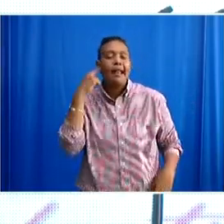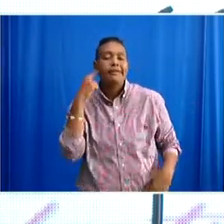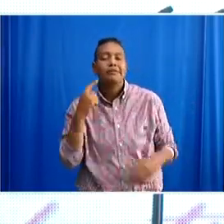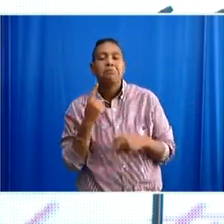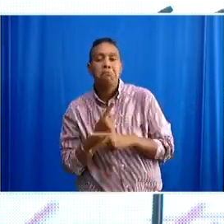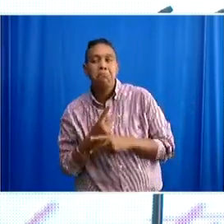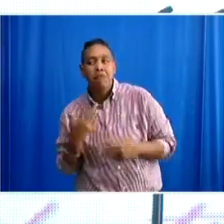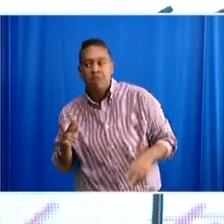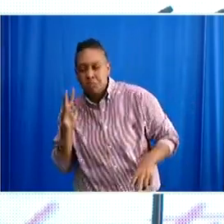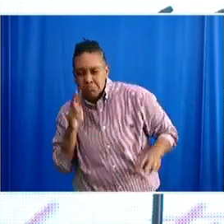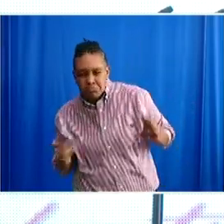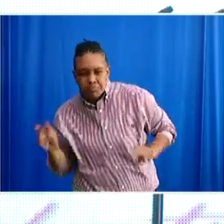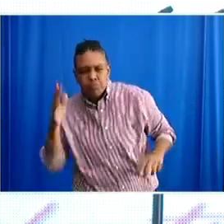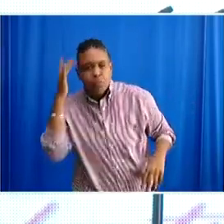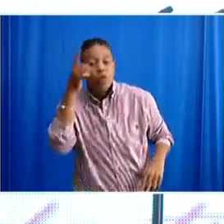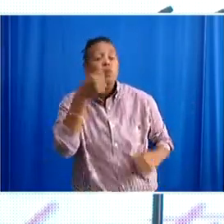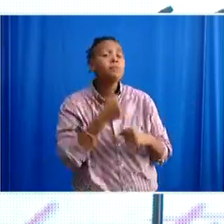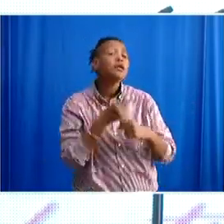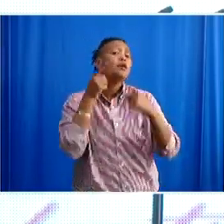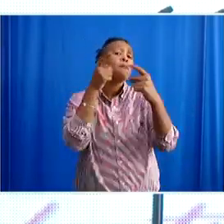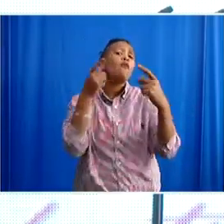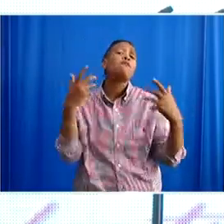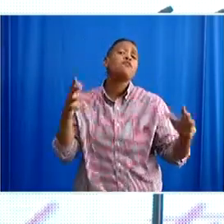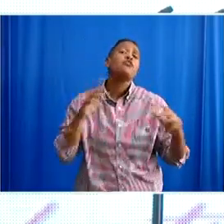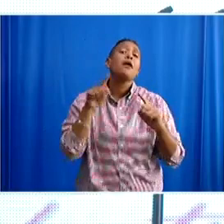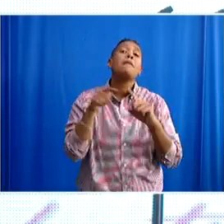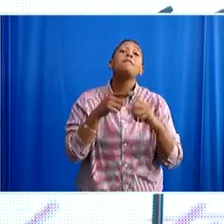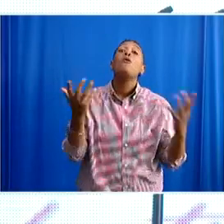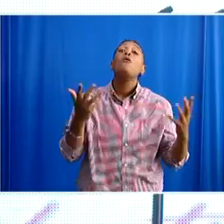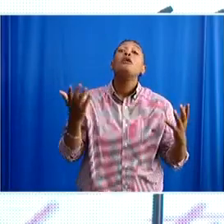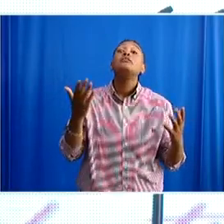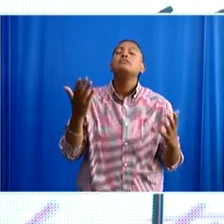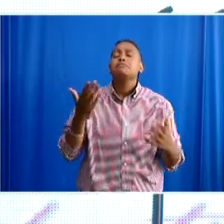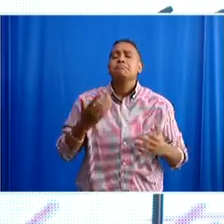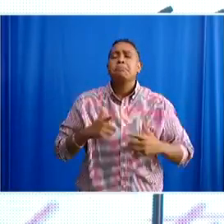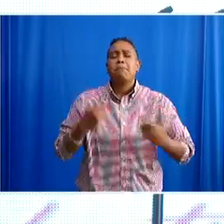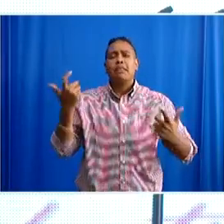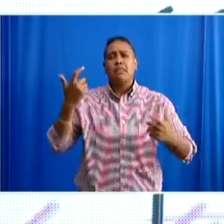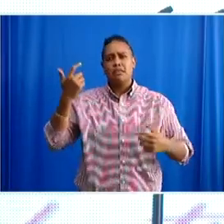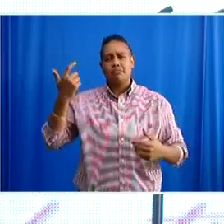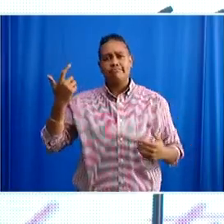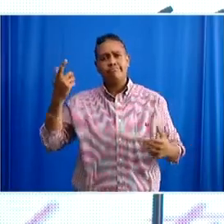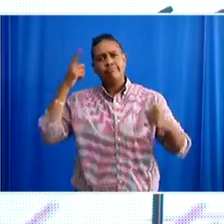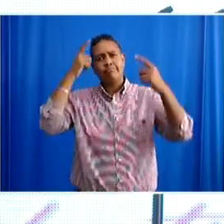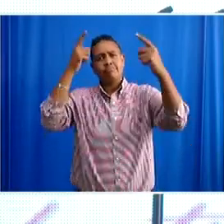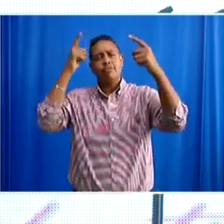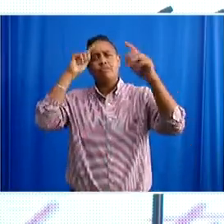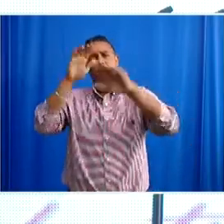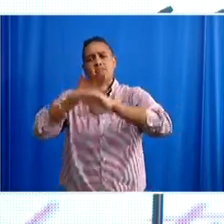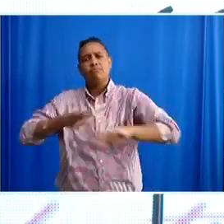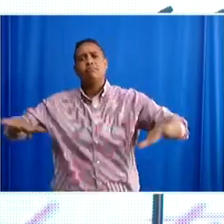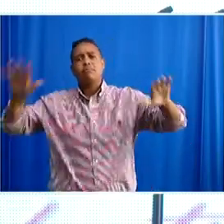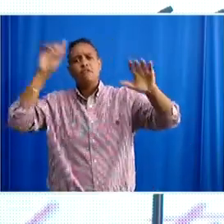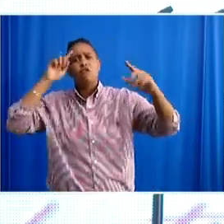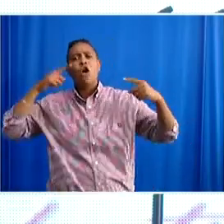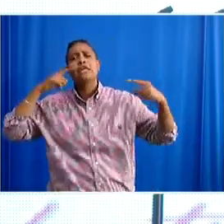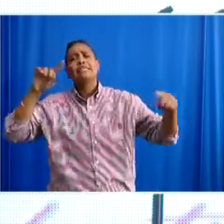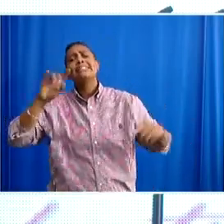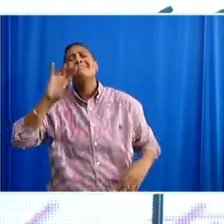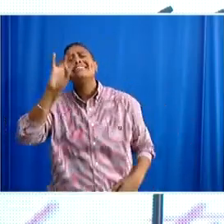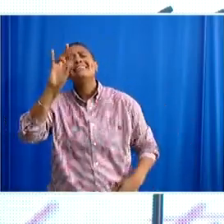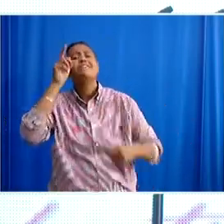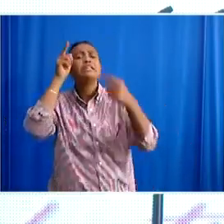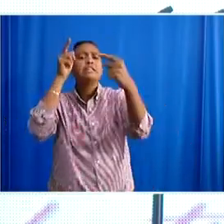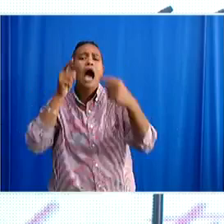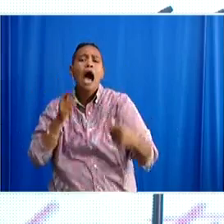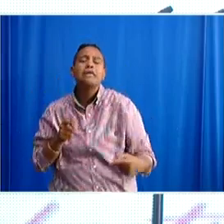keenly because you made the point about greater ambition across the region for achieving the 7